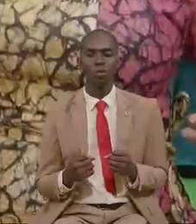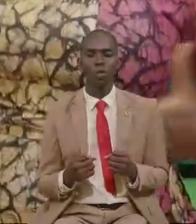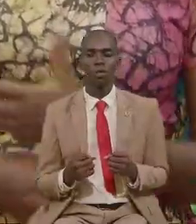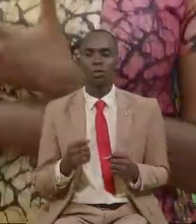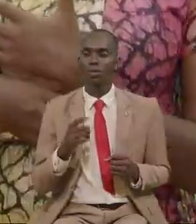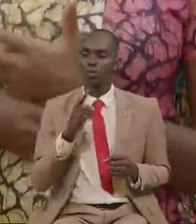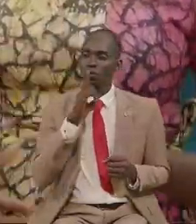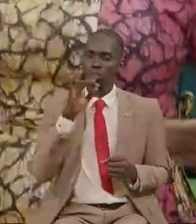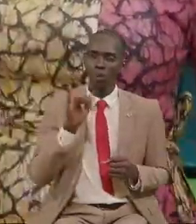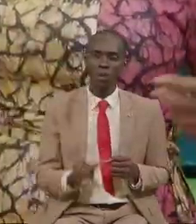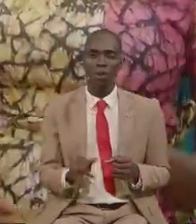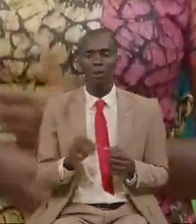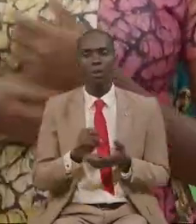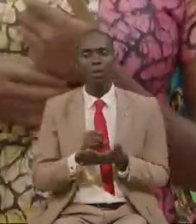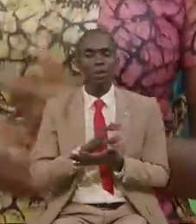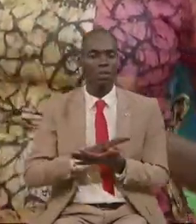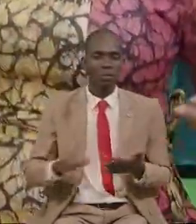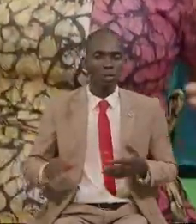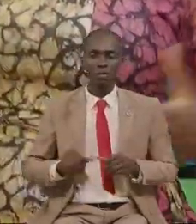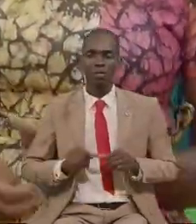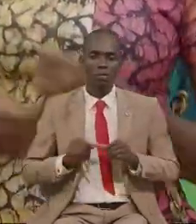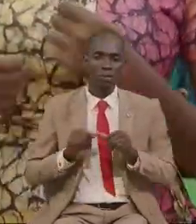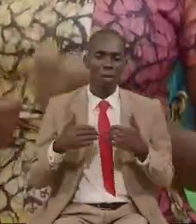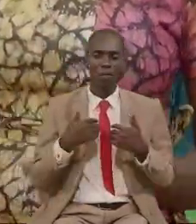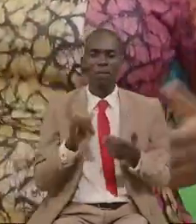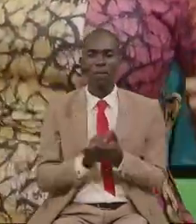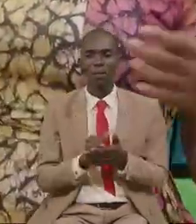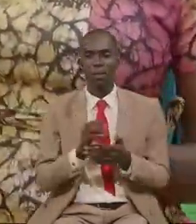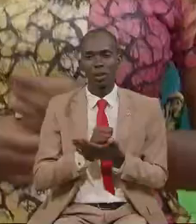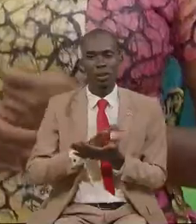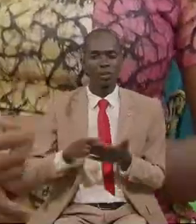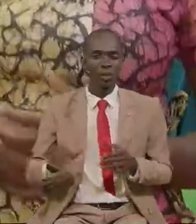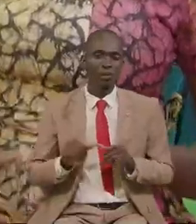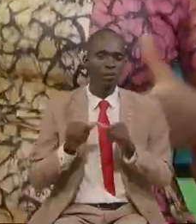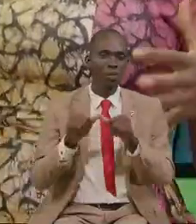sanctified, steadfast character, able.